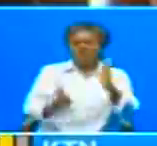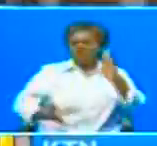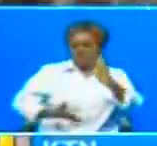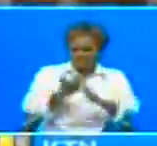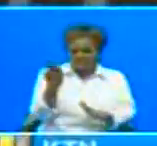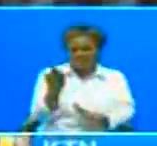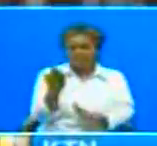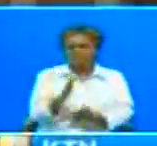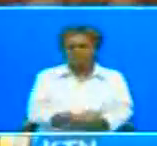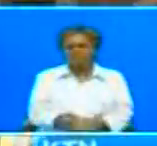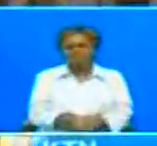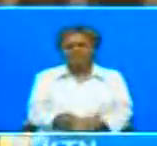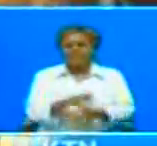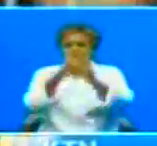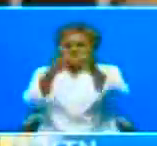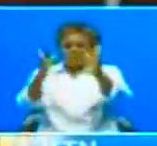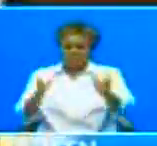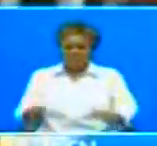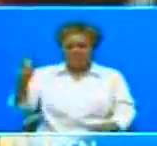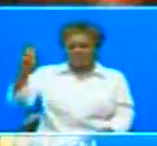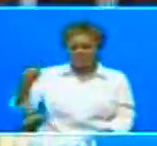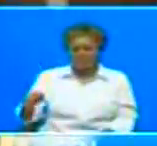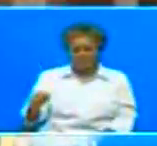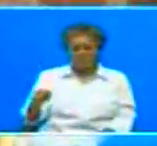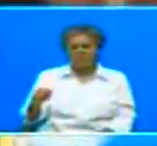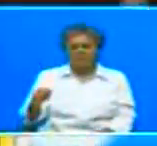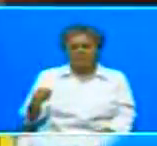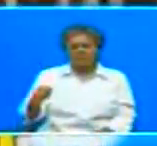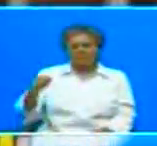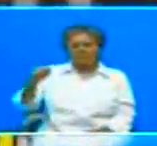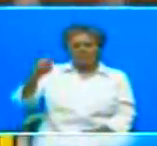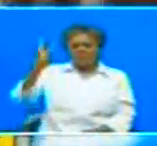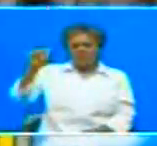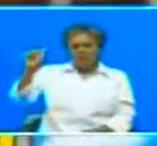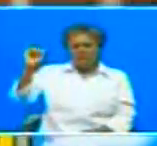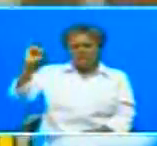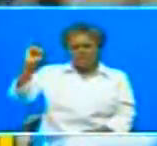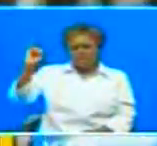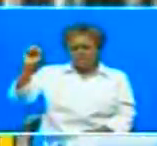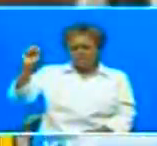rate. Masikandie, KTN, Kapseret, Uasin Gishu County.